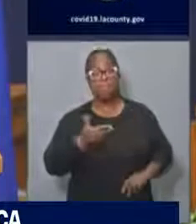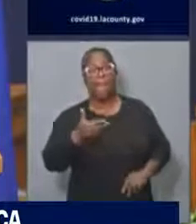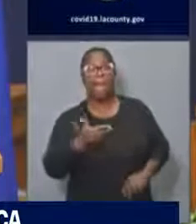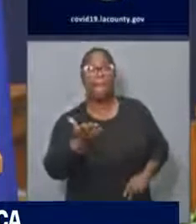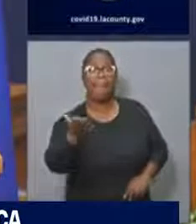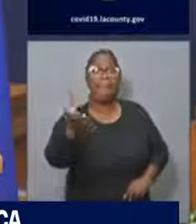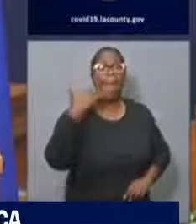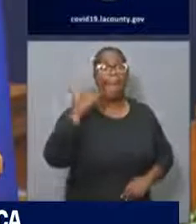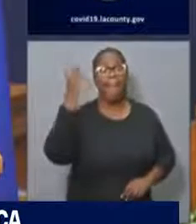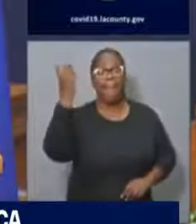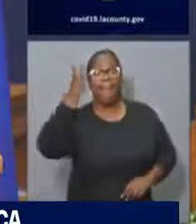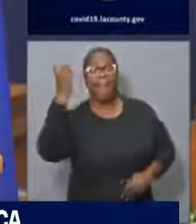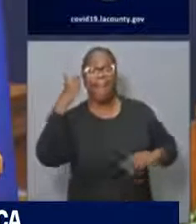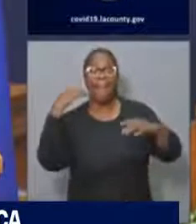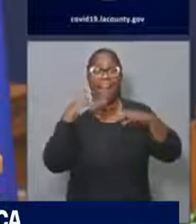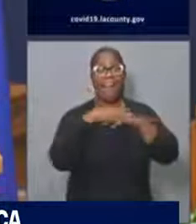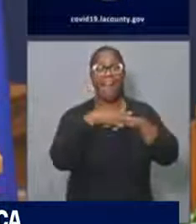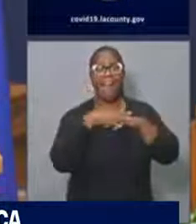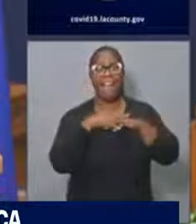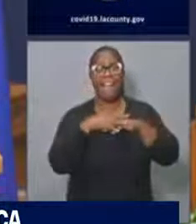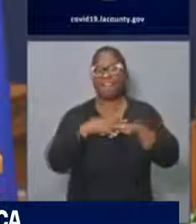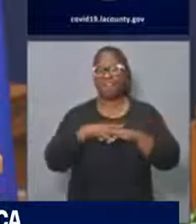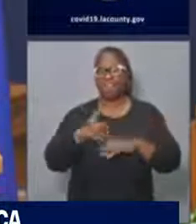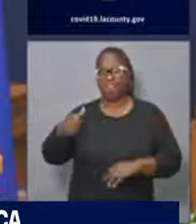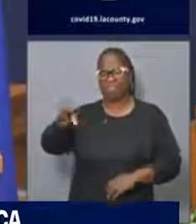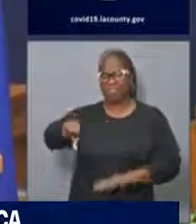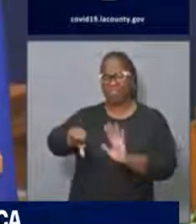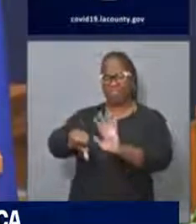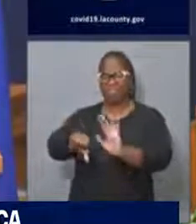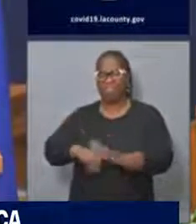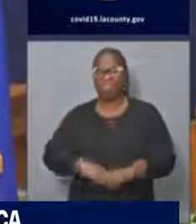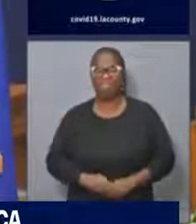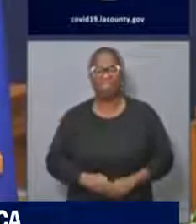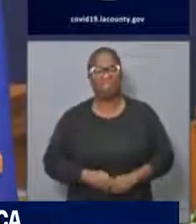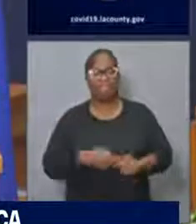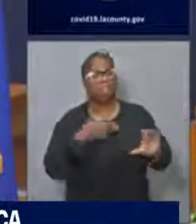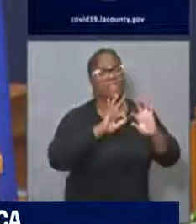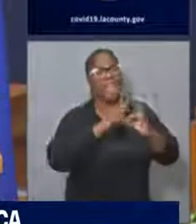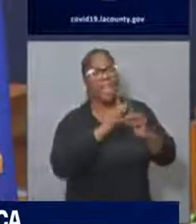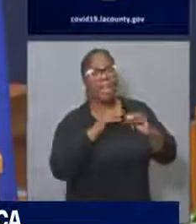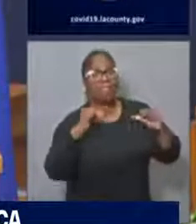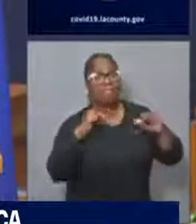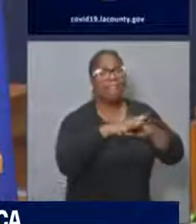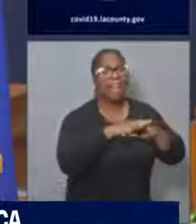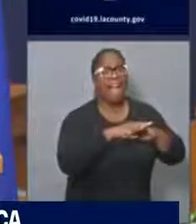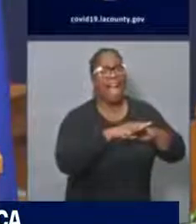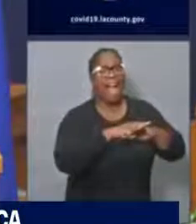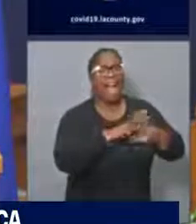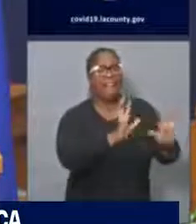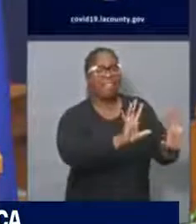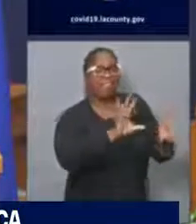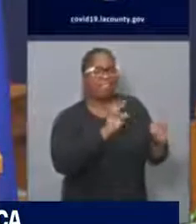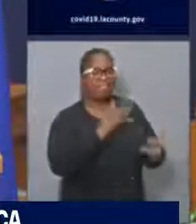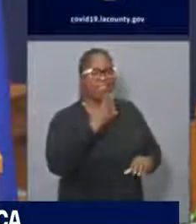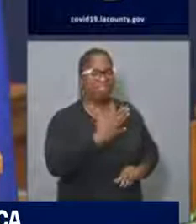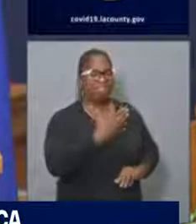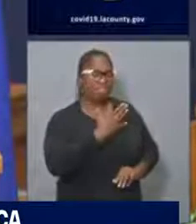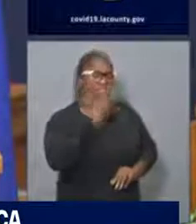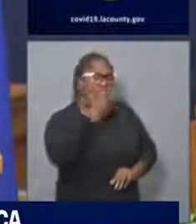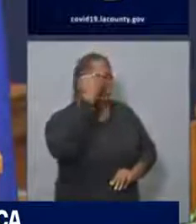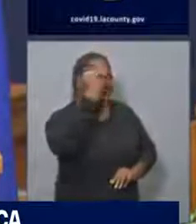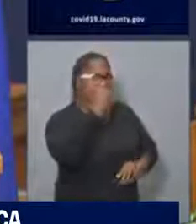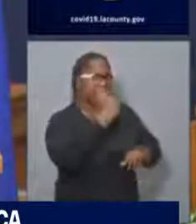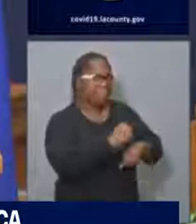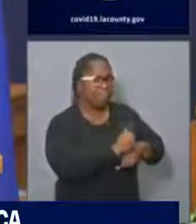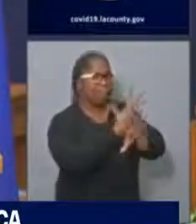a group of friends. Resist the urge to join a family gathering and encourage them to connect virtually. In-person gatherings, which